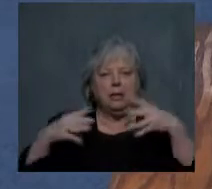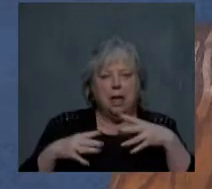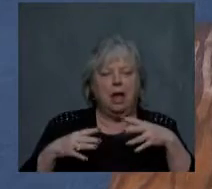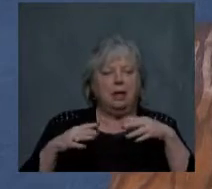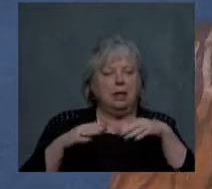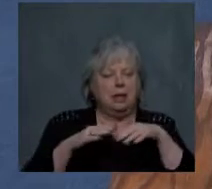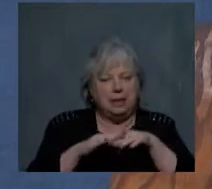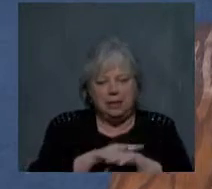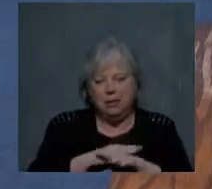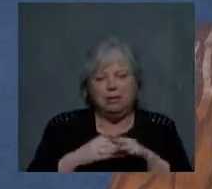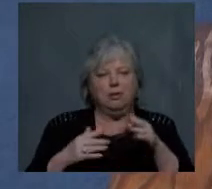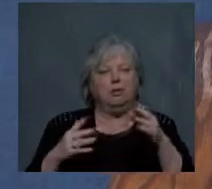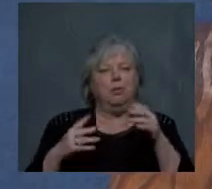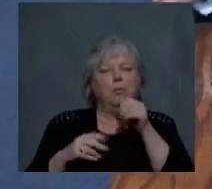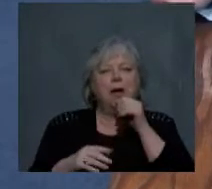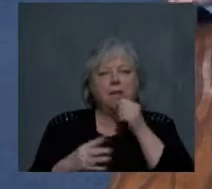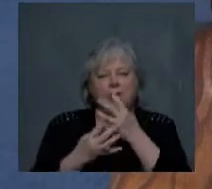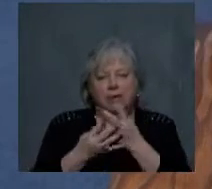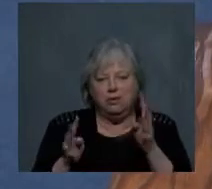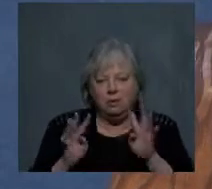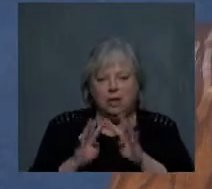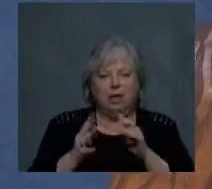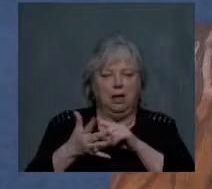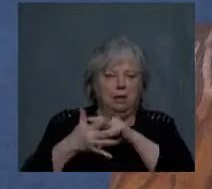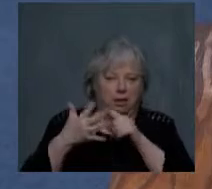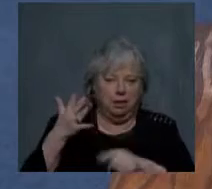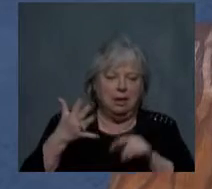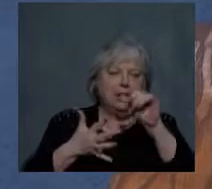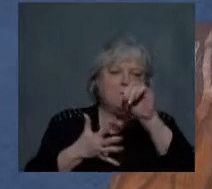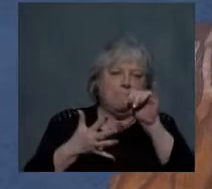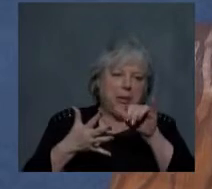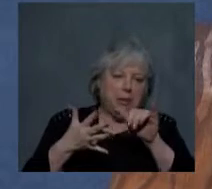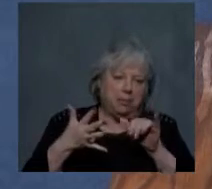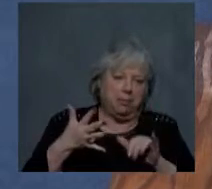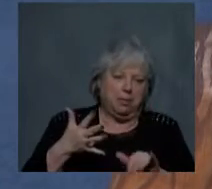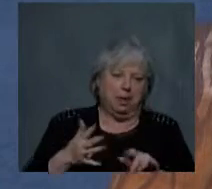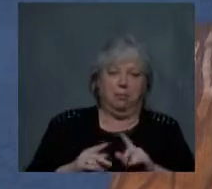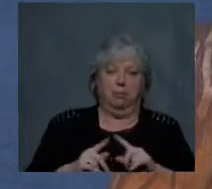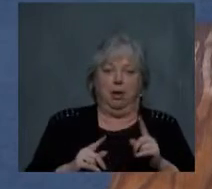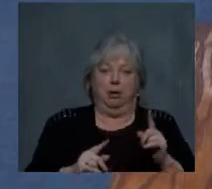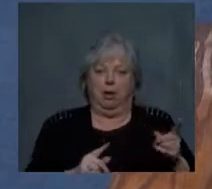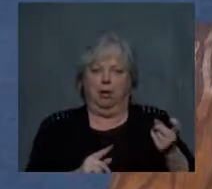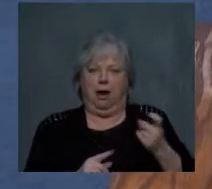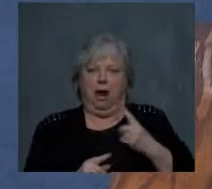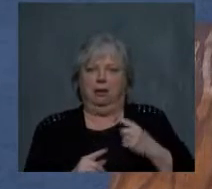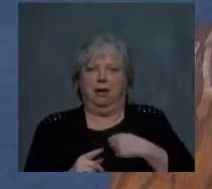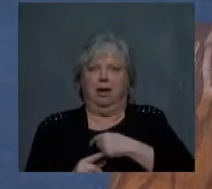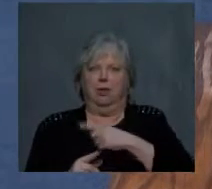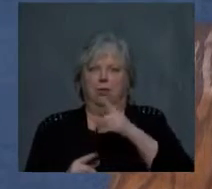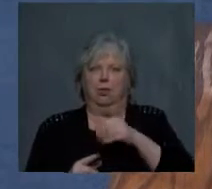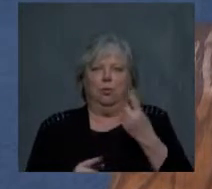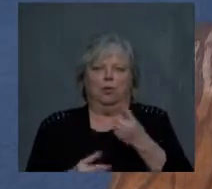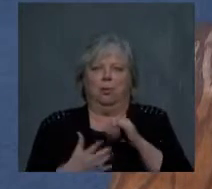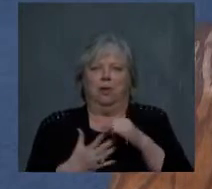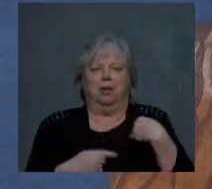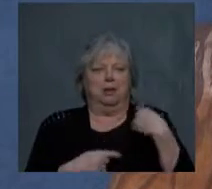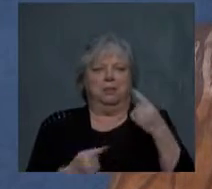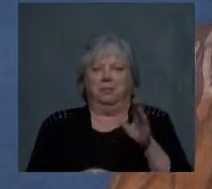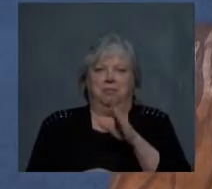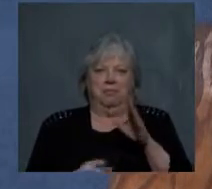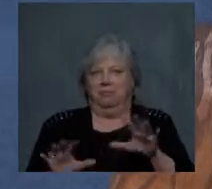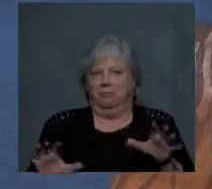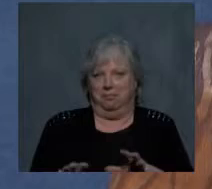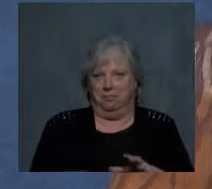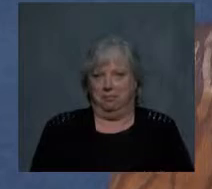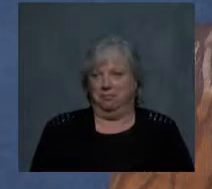Street, privacy screening is the same. Yet we're being asked to do something that we've never had to do before.